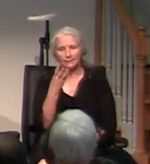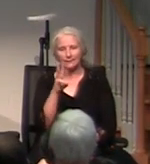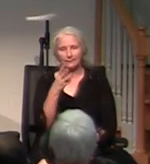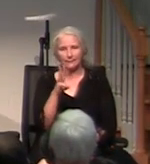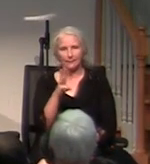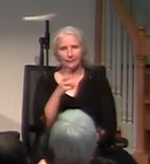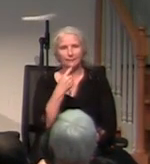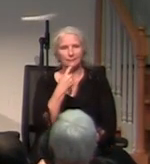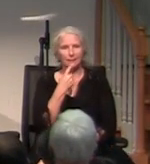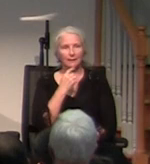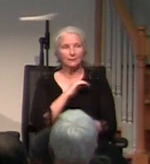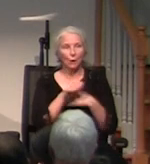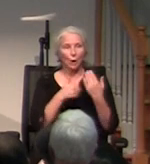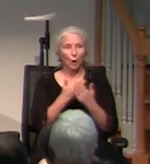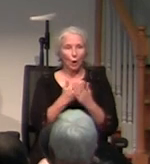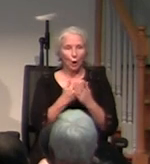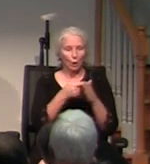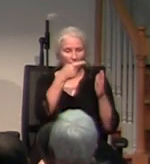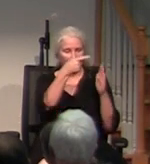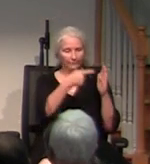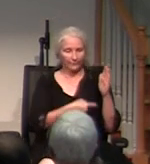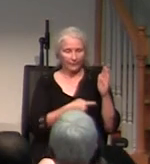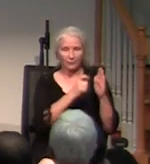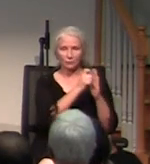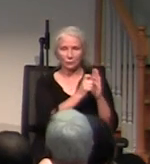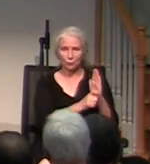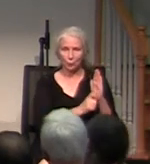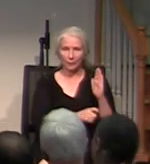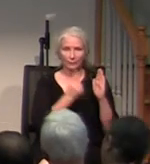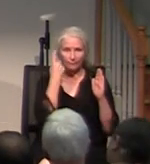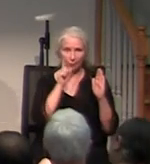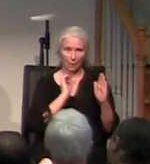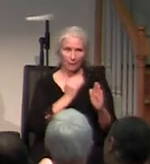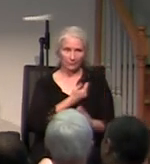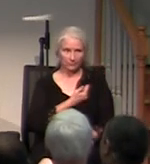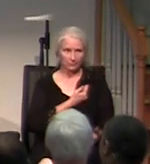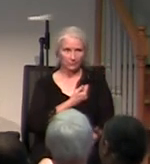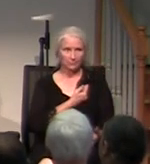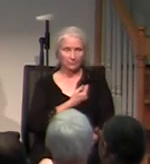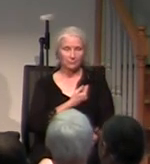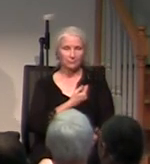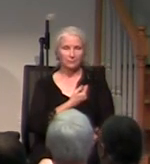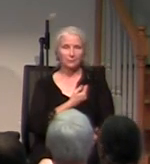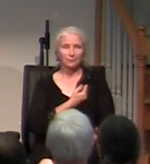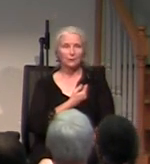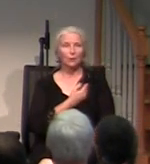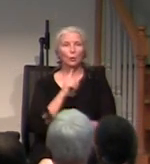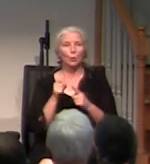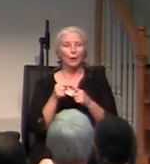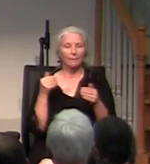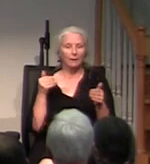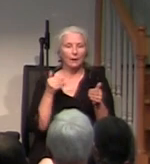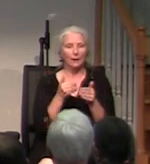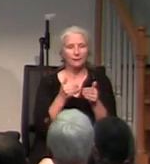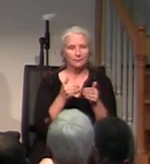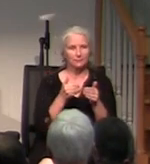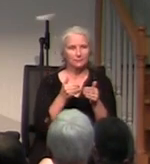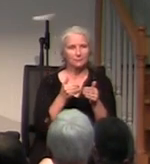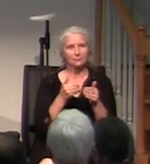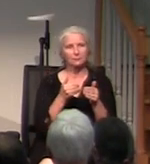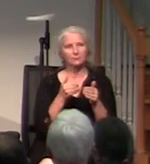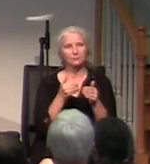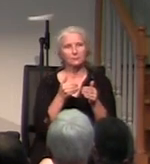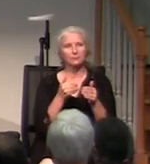our admonition, on whom the ends of the world have come. And I don't know if Taylor Bunch had ever